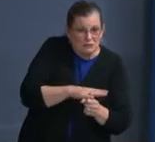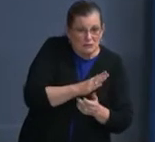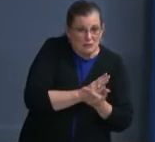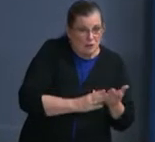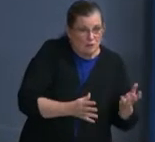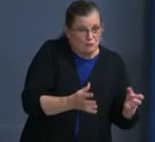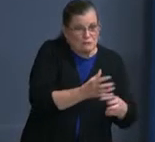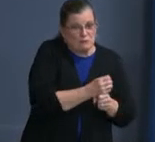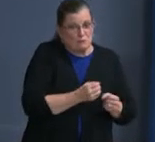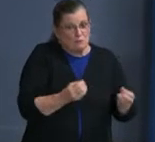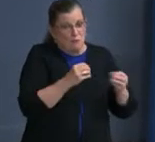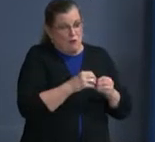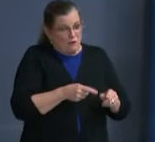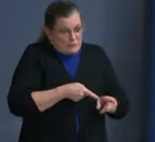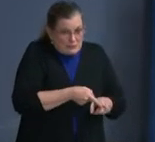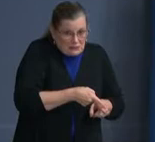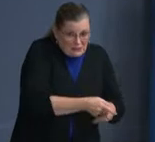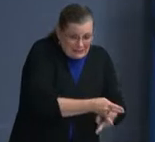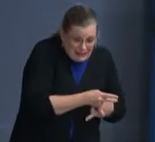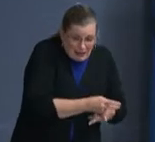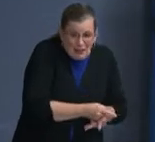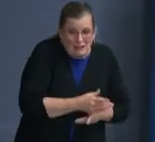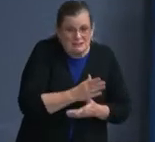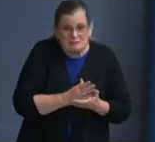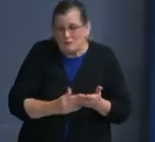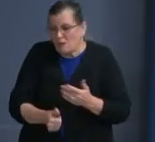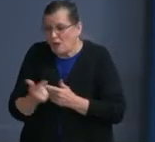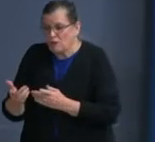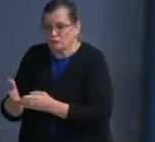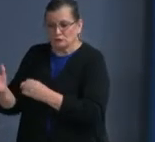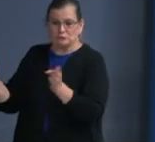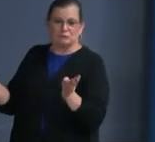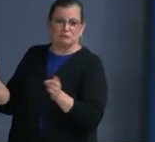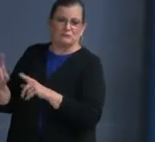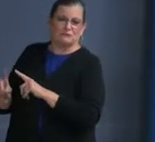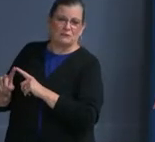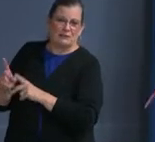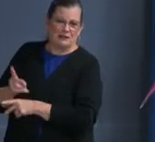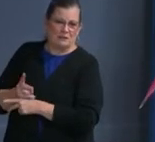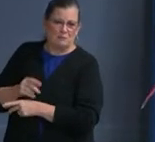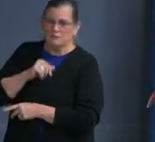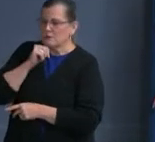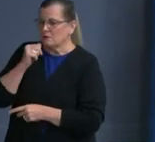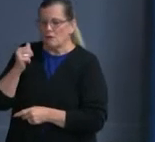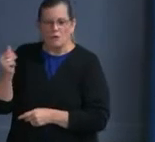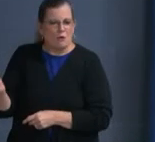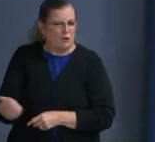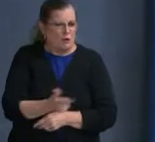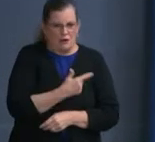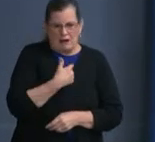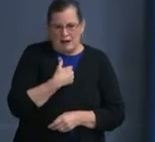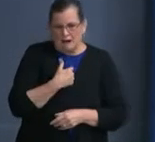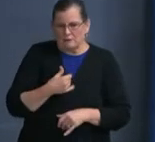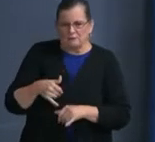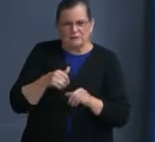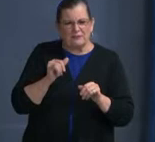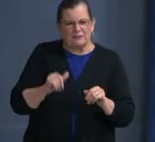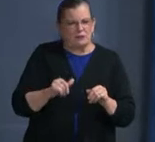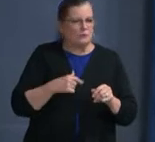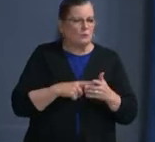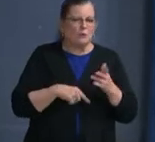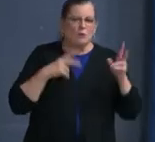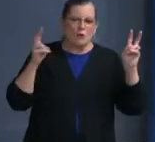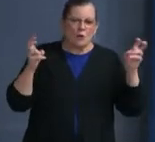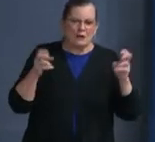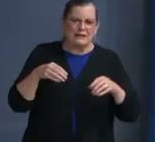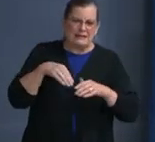specialized care, some of them being admitted for more general pediatrics. And because of that, not all of our hospitals have what we call inpatient pediatrics